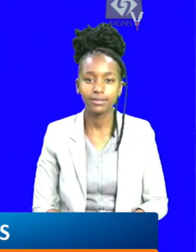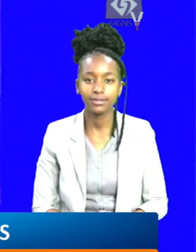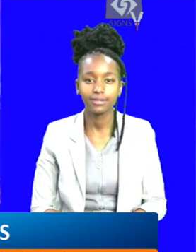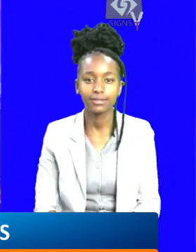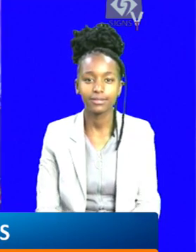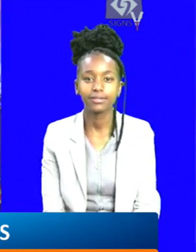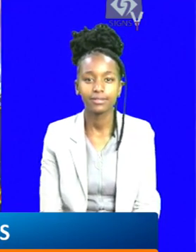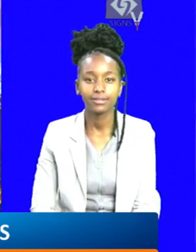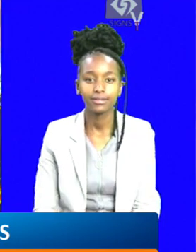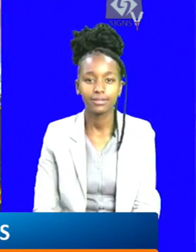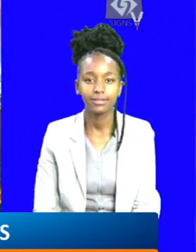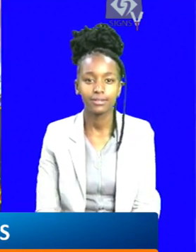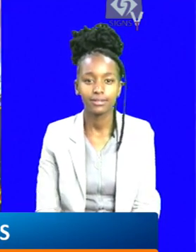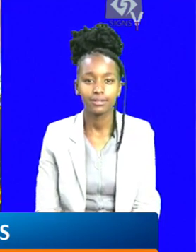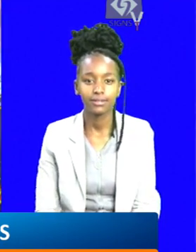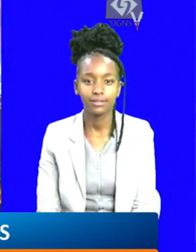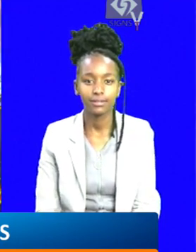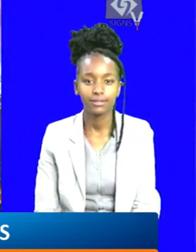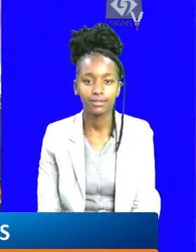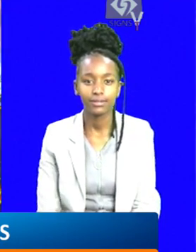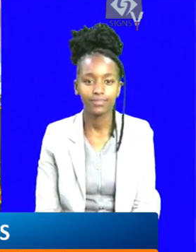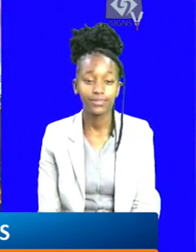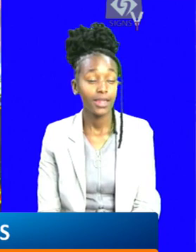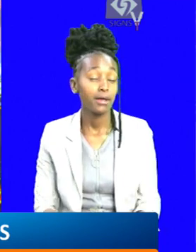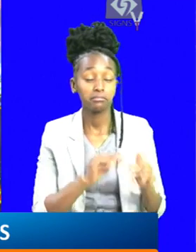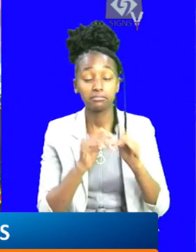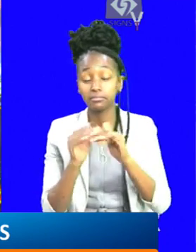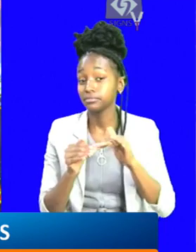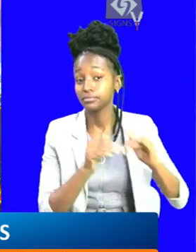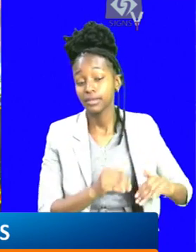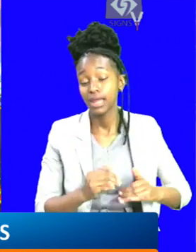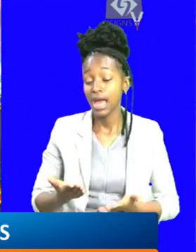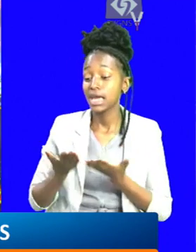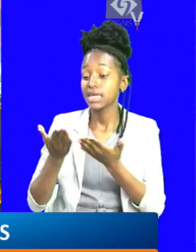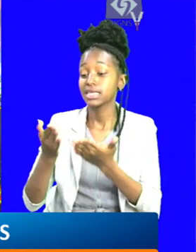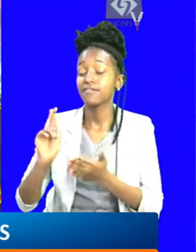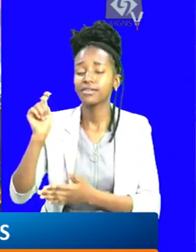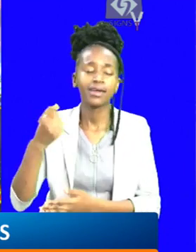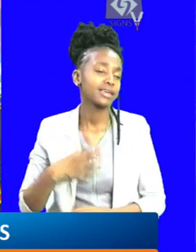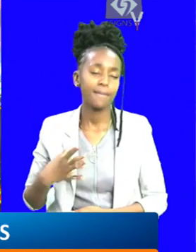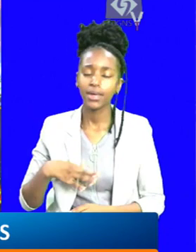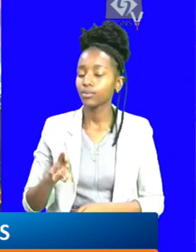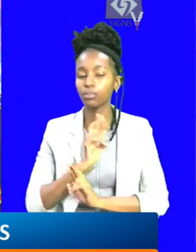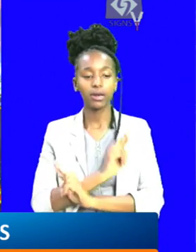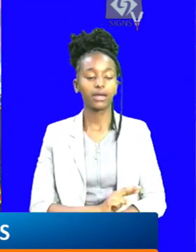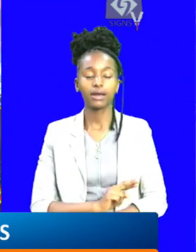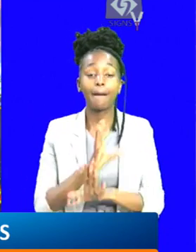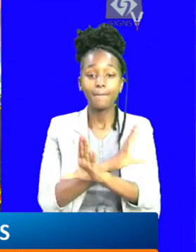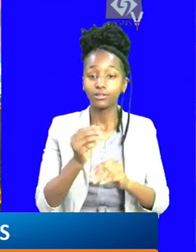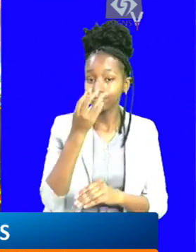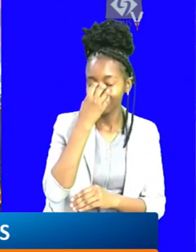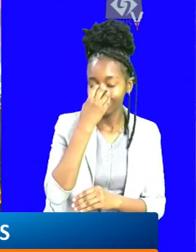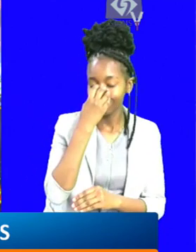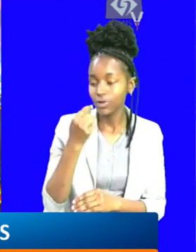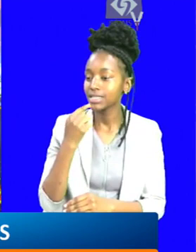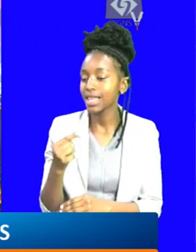wananchi. Wananchi sasa wanachukua mamlaka mkononi mwao, sio sawa? From that, give